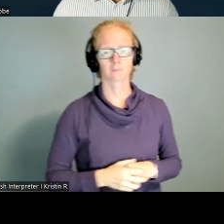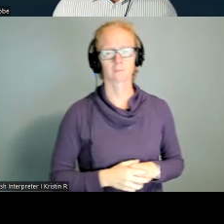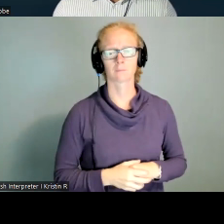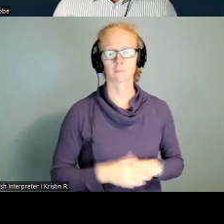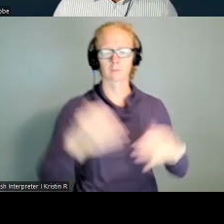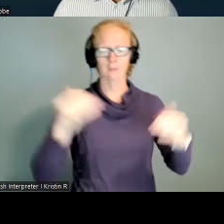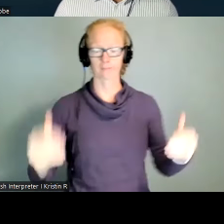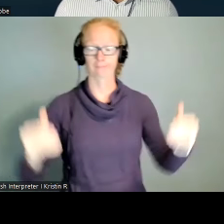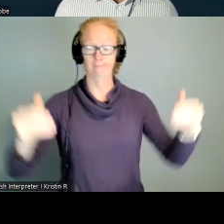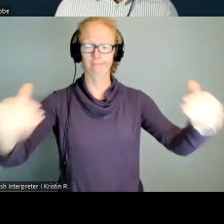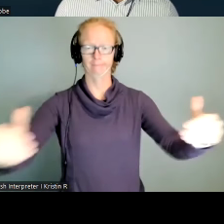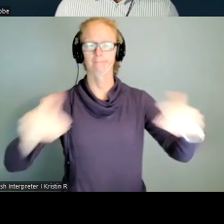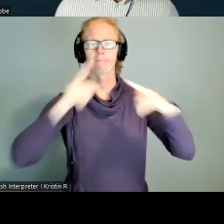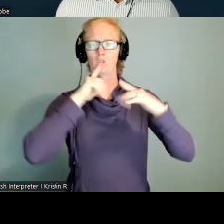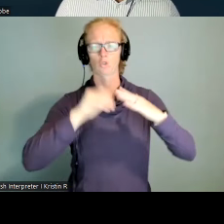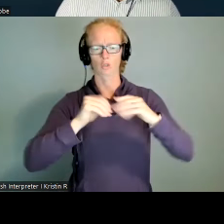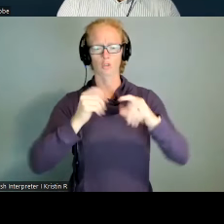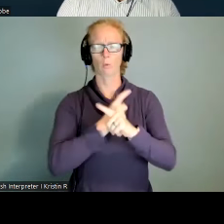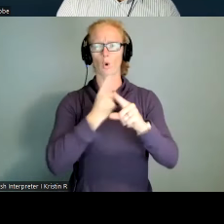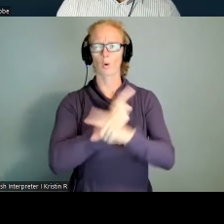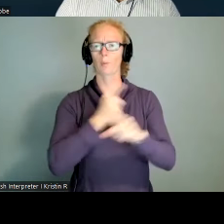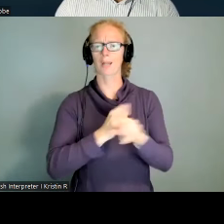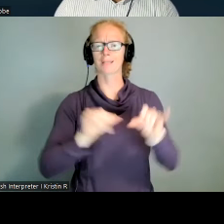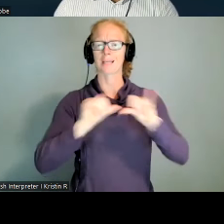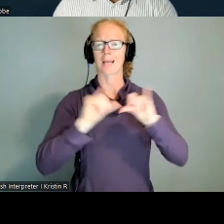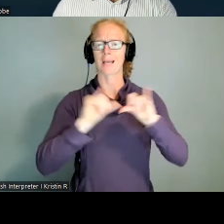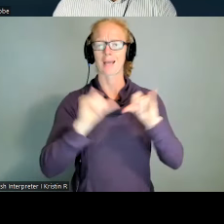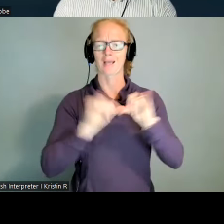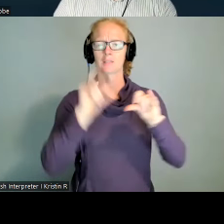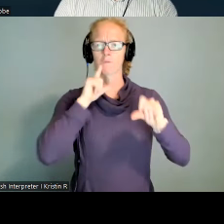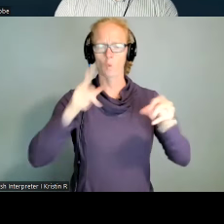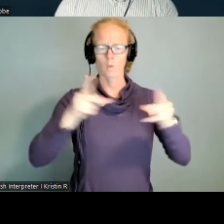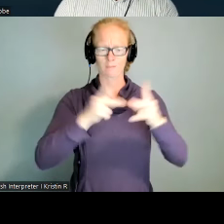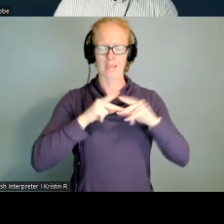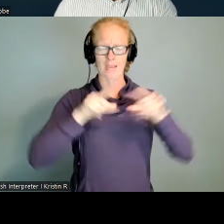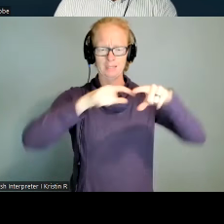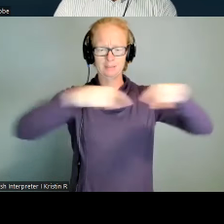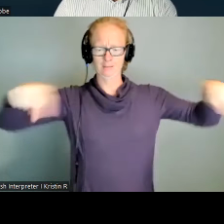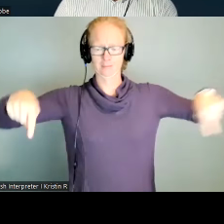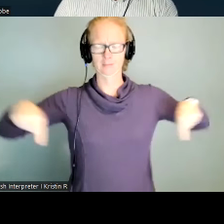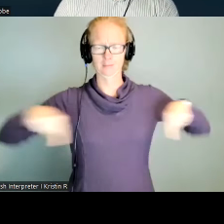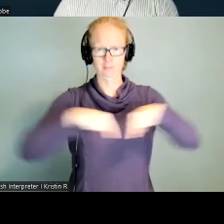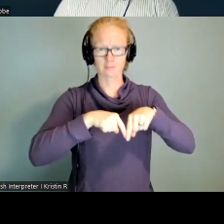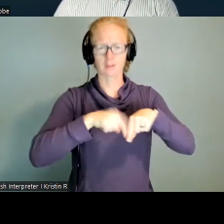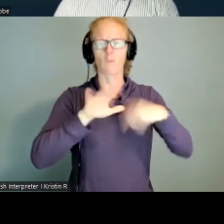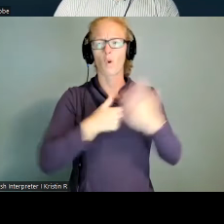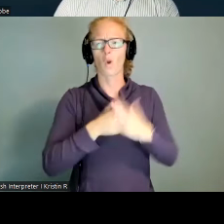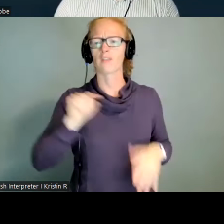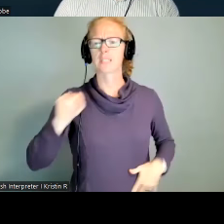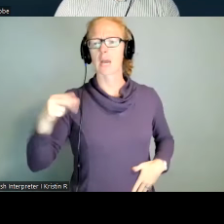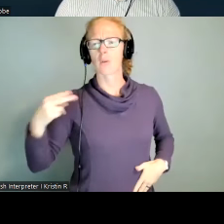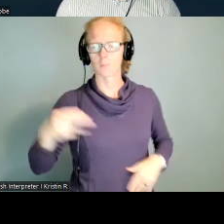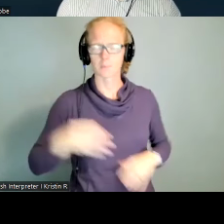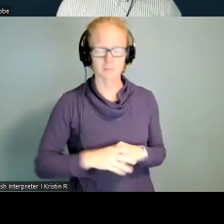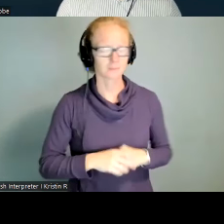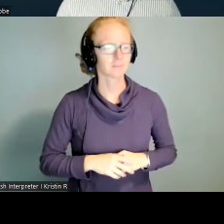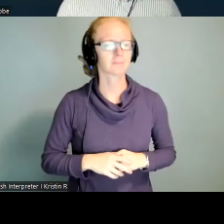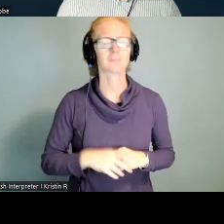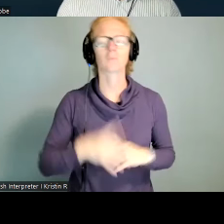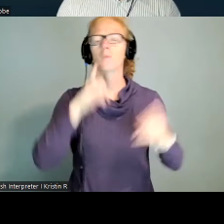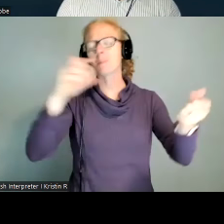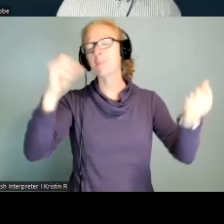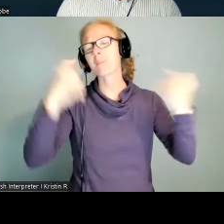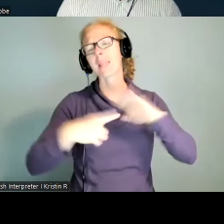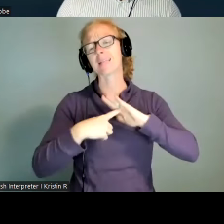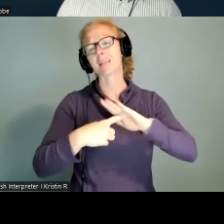an appropriate sense of scale for this open space and the transition to the ground floor townhomes. So like I said, we have a number of these kind of